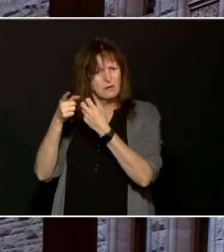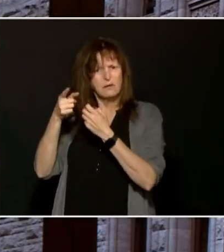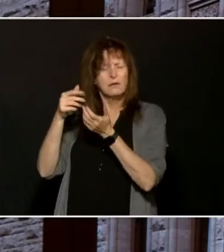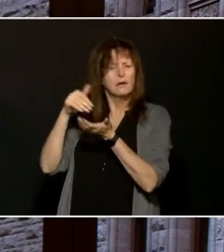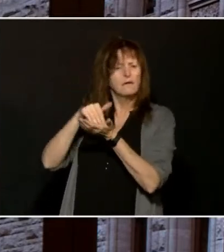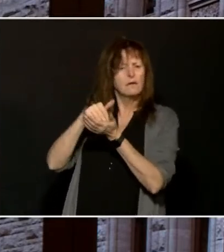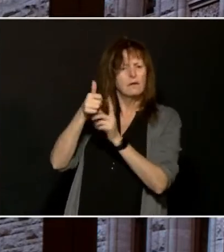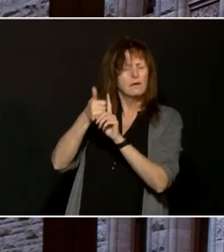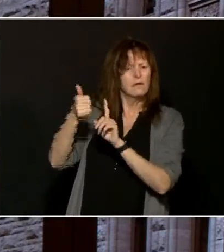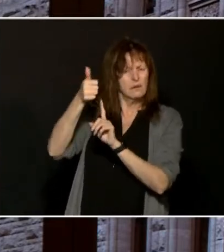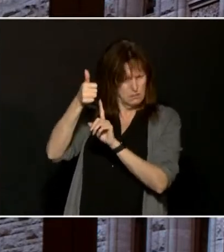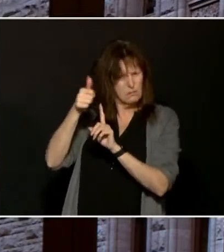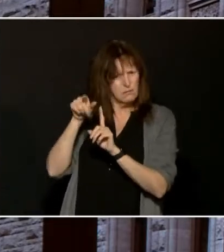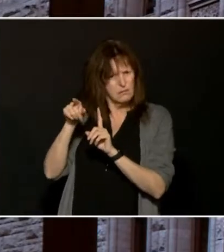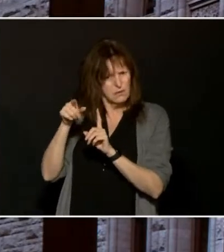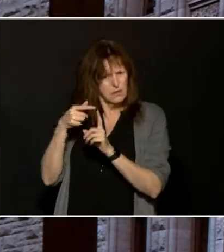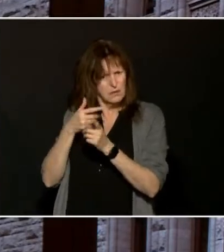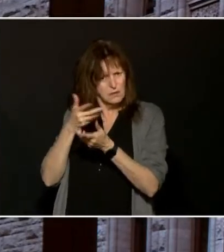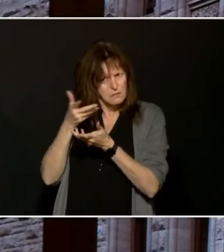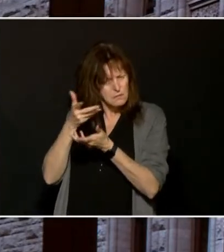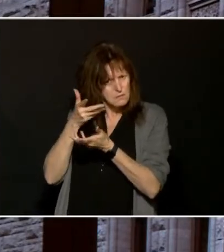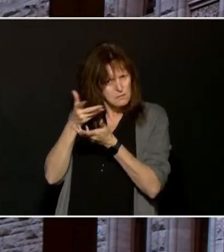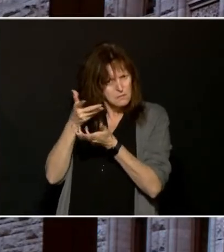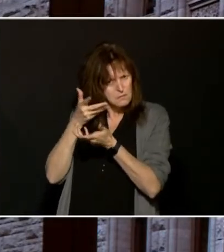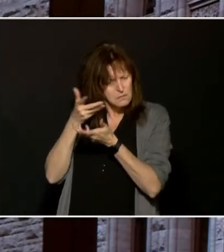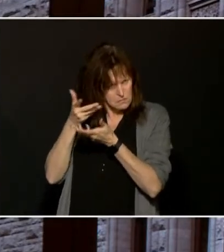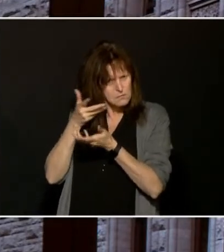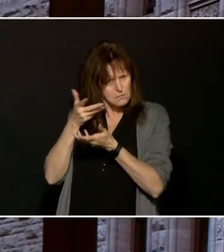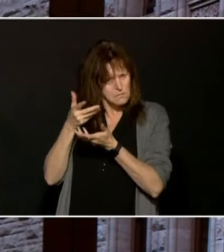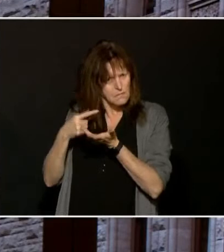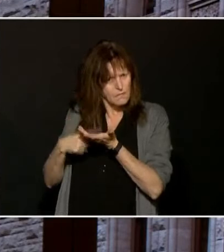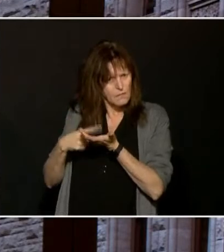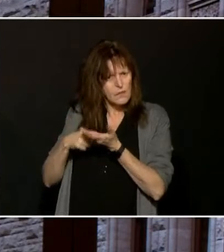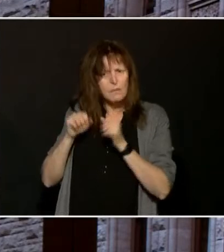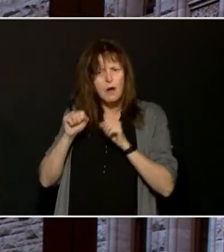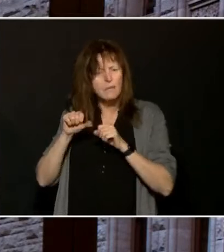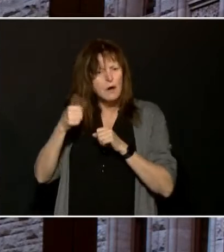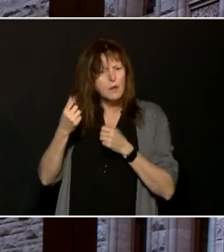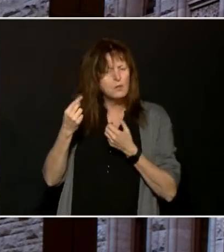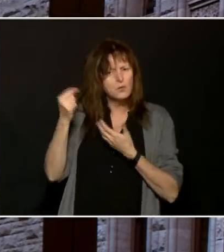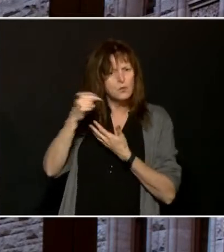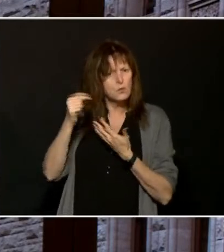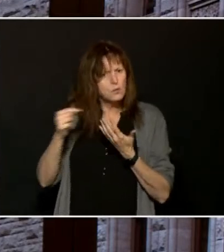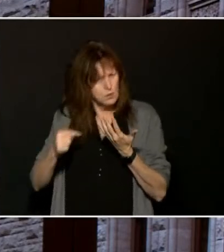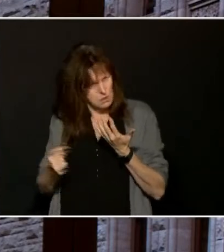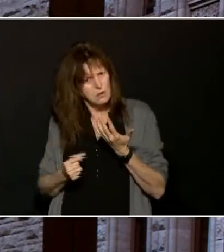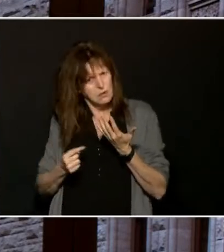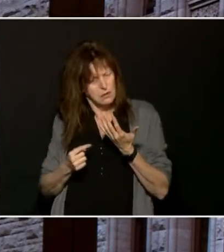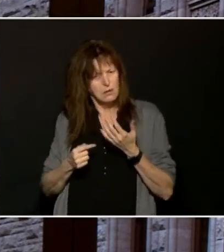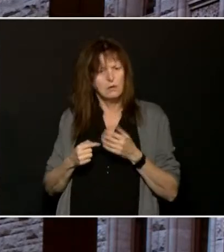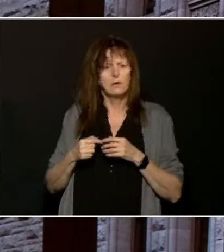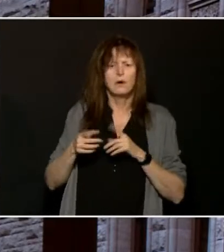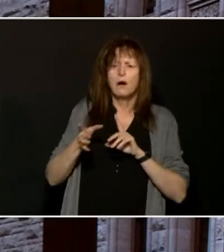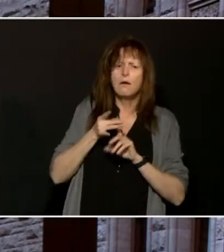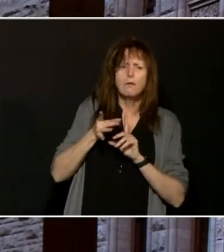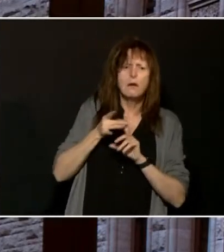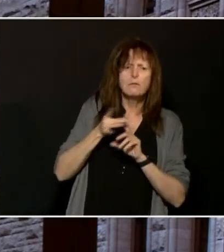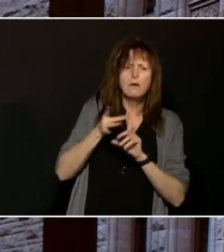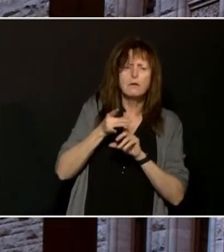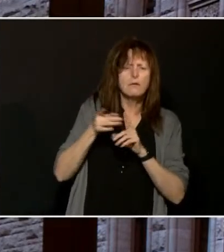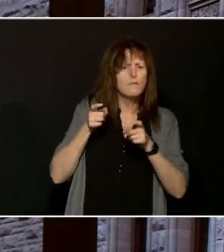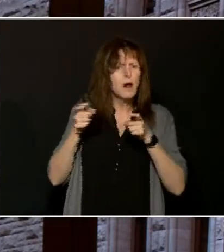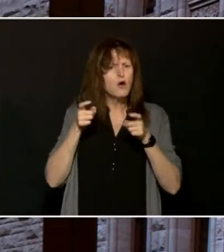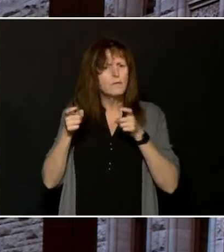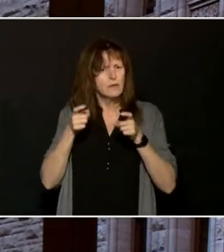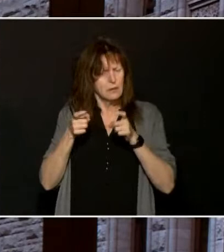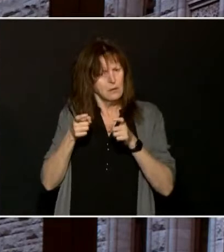conference with her to find out what else we might, and could do. We moved in case contact management assistance. We are looking at more